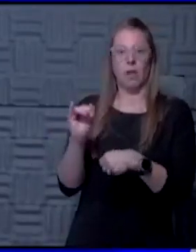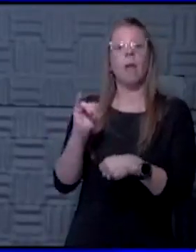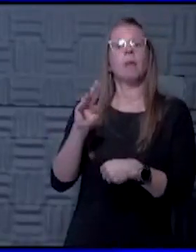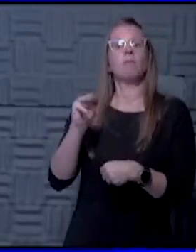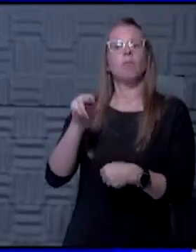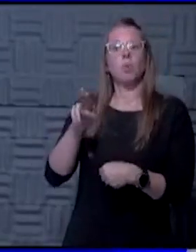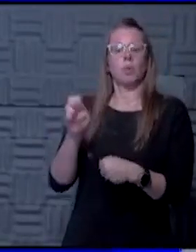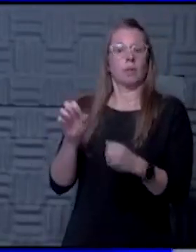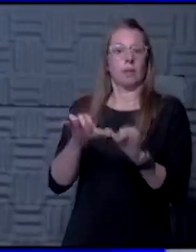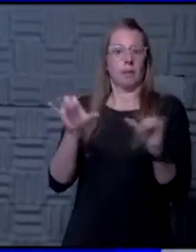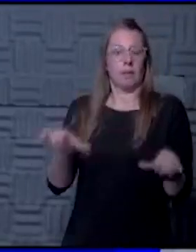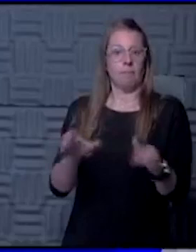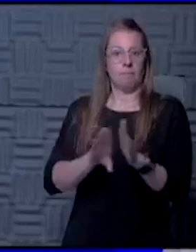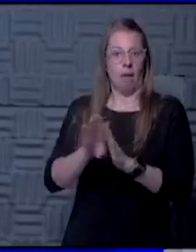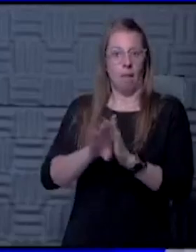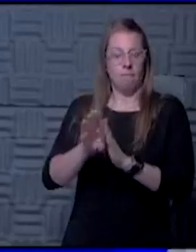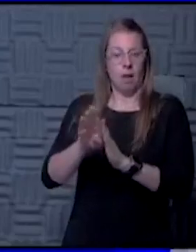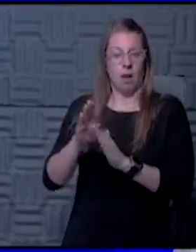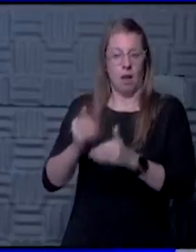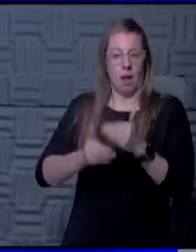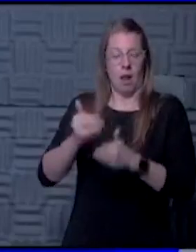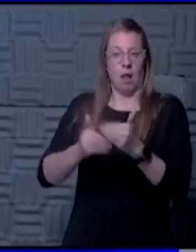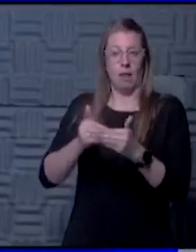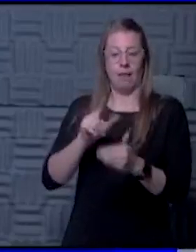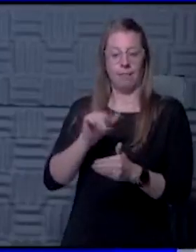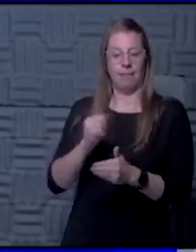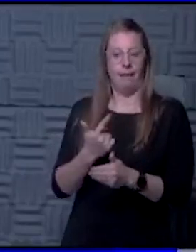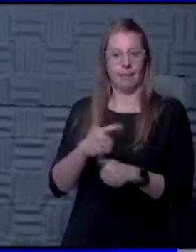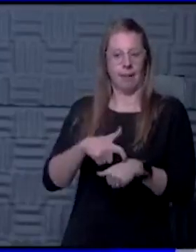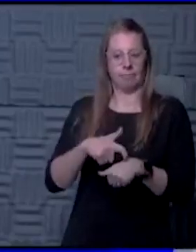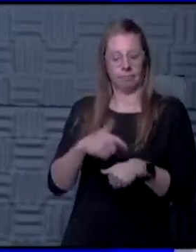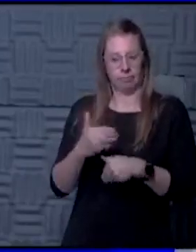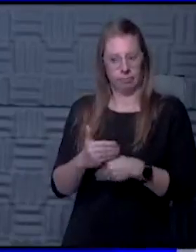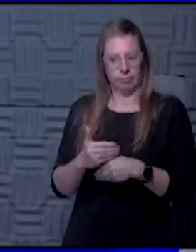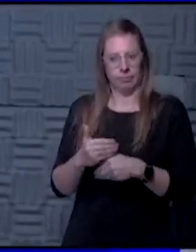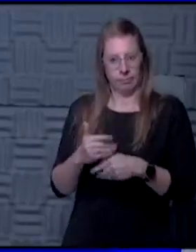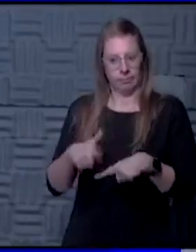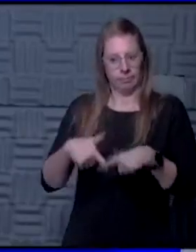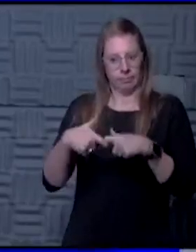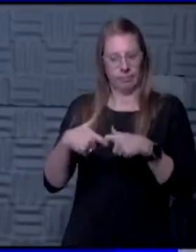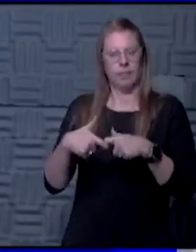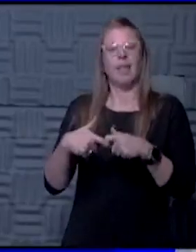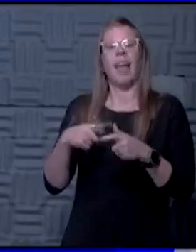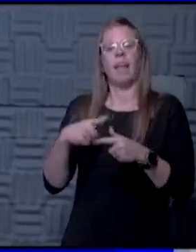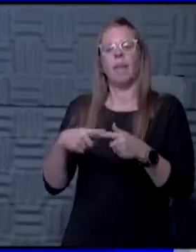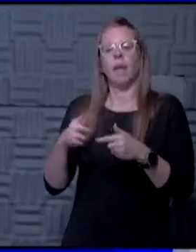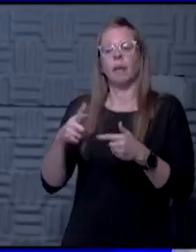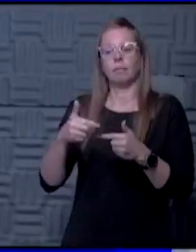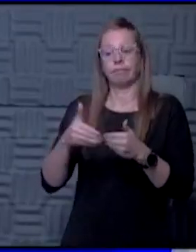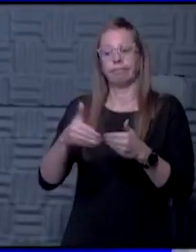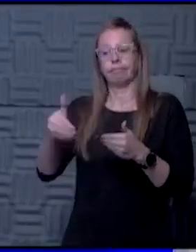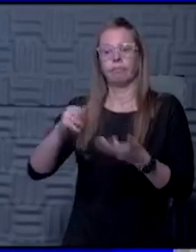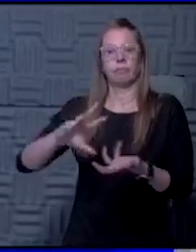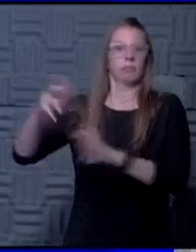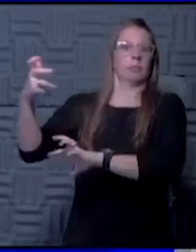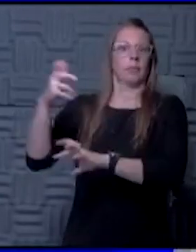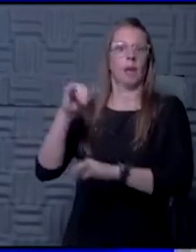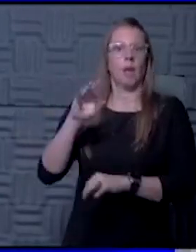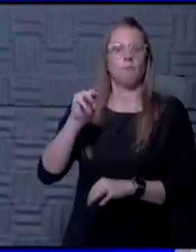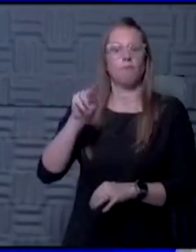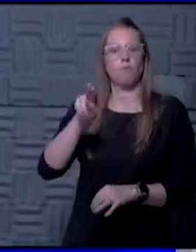starting to build up. And then it's that lag period, but then for some reason there is that dysregulation when